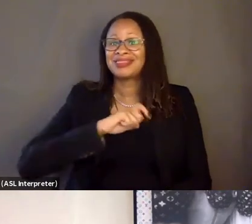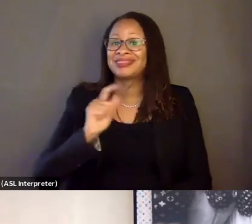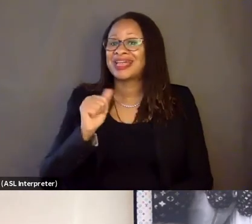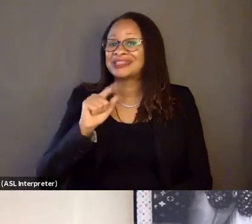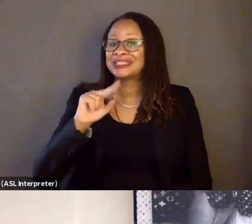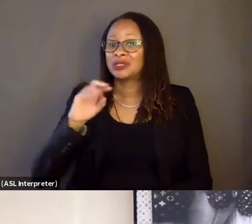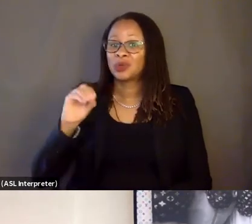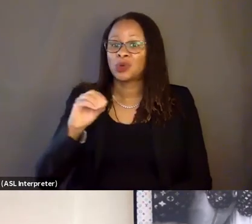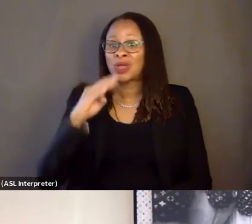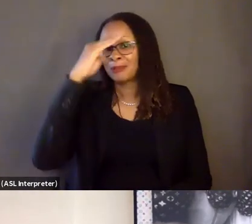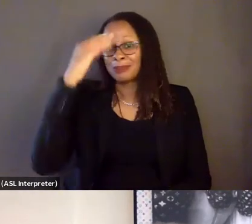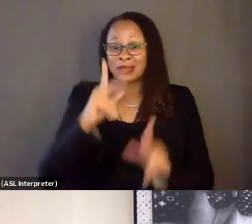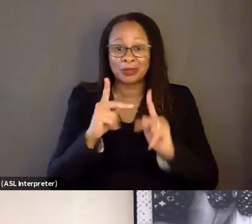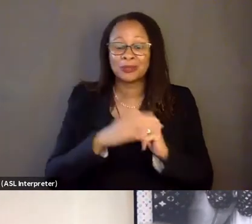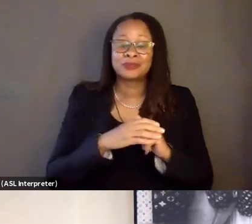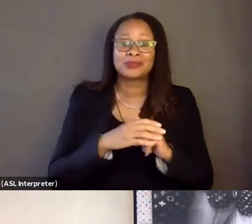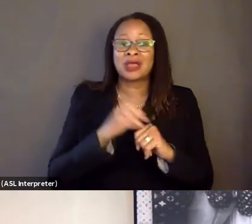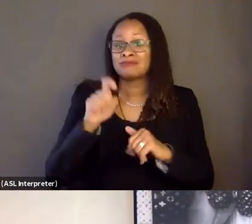Black folks